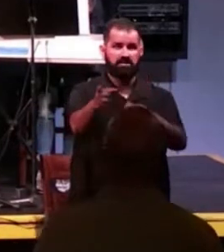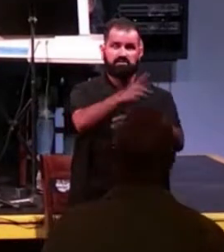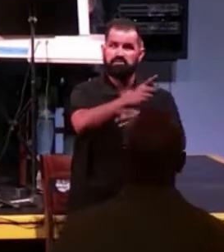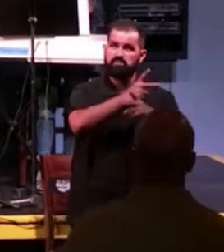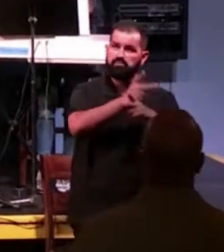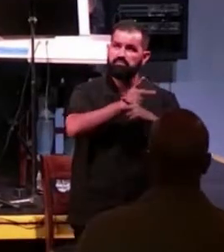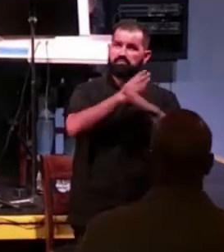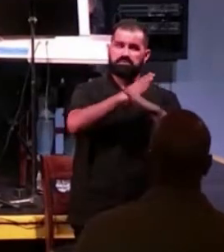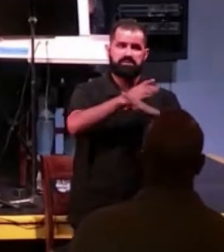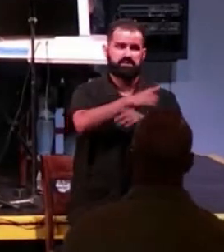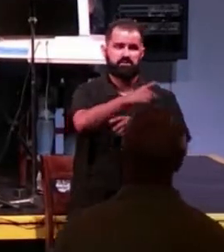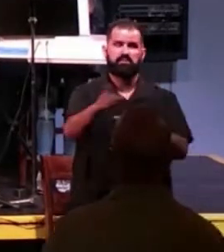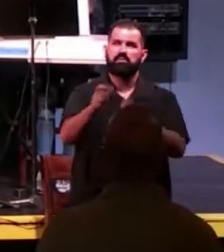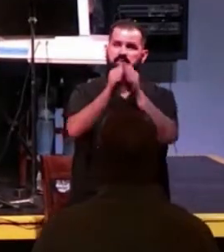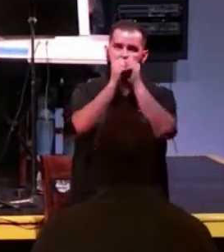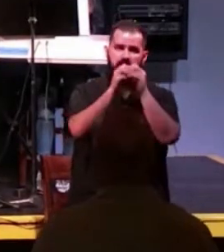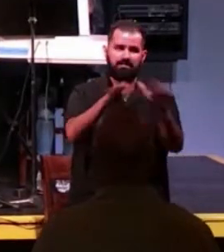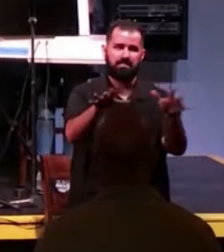you, and bless you.